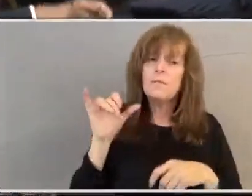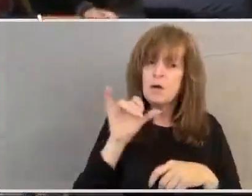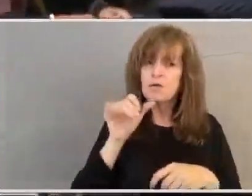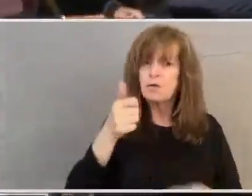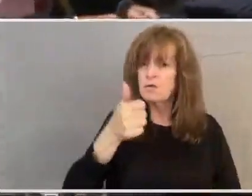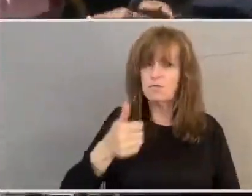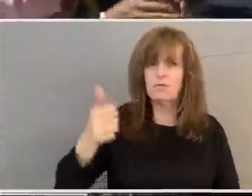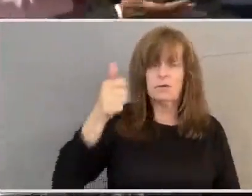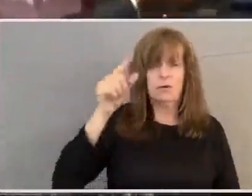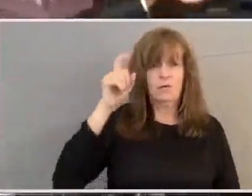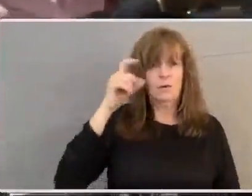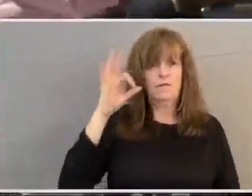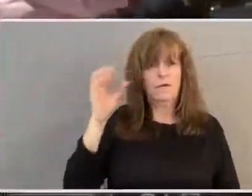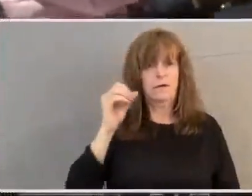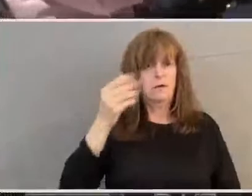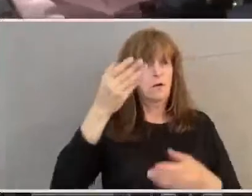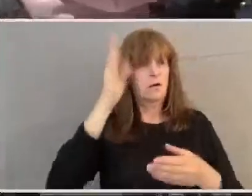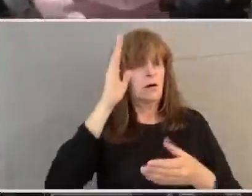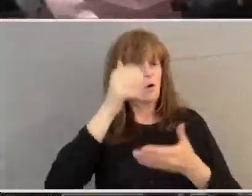Thank you.